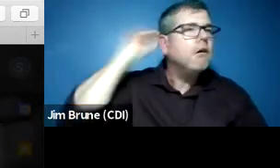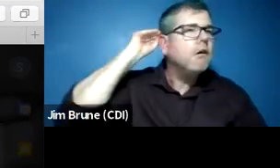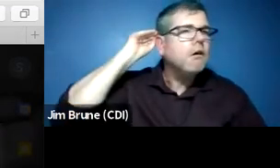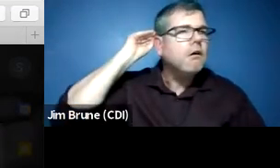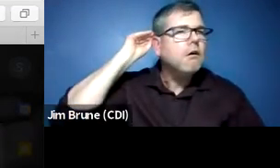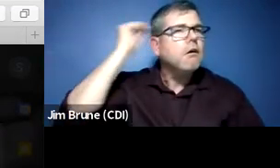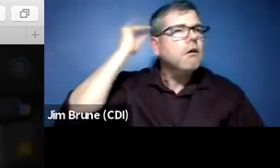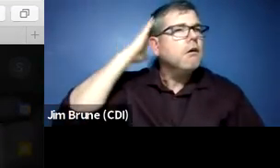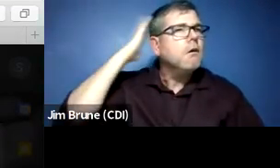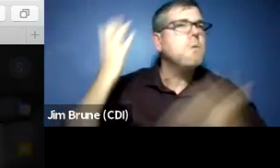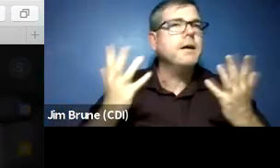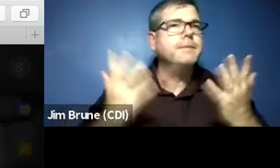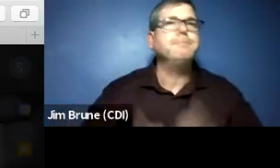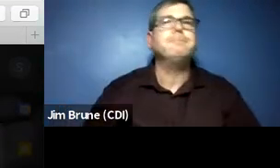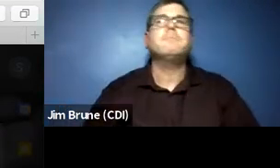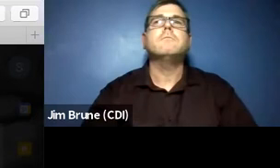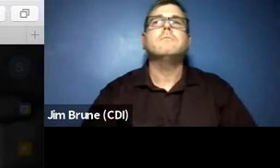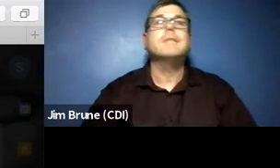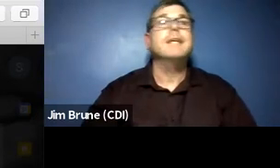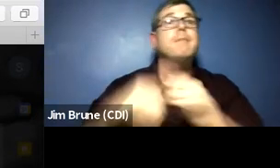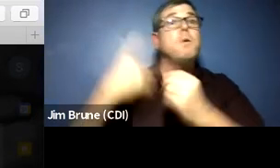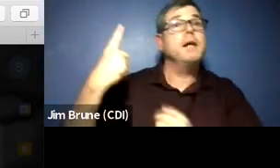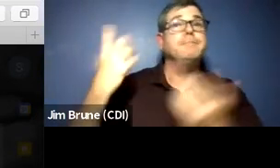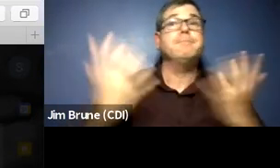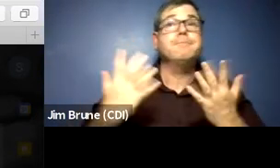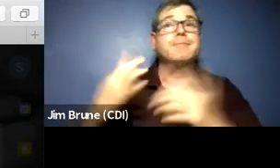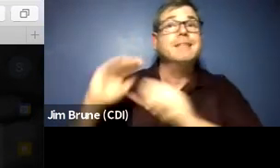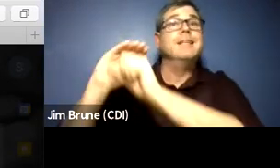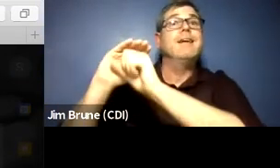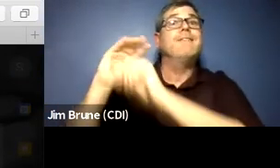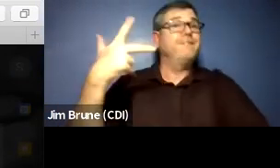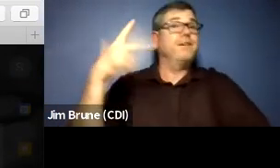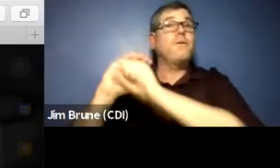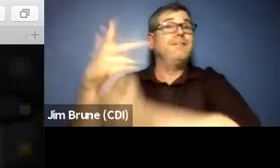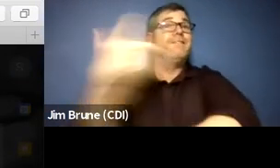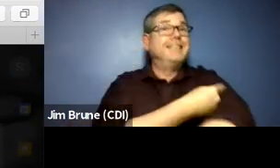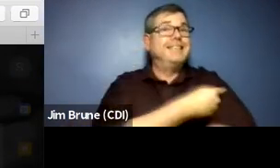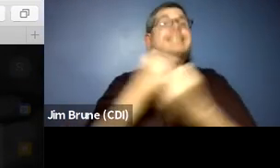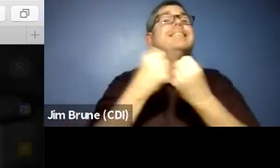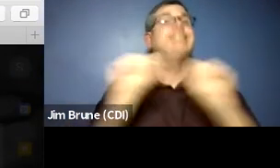Okay, number one, the COVID vaccines are safe and very effective.